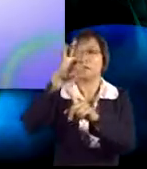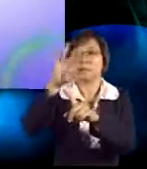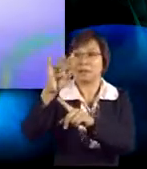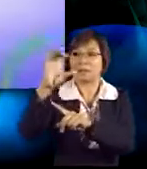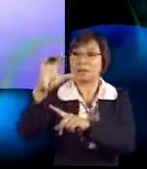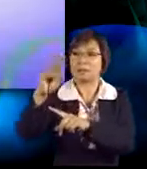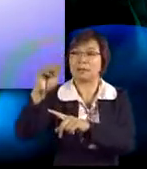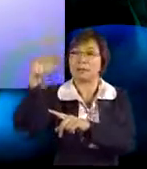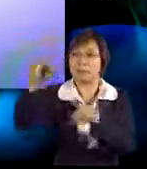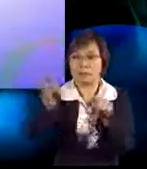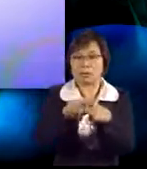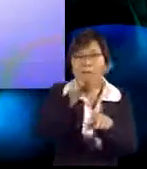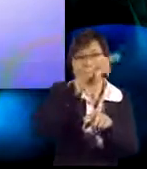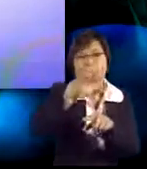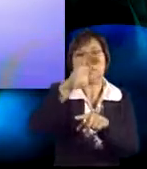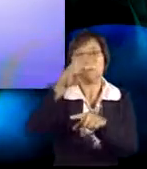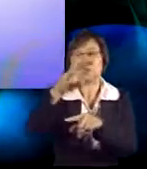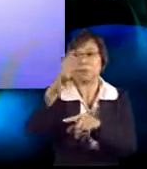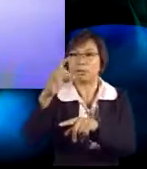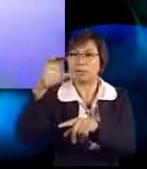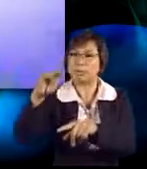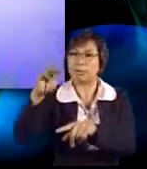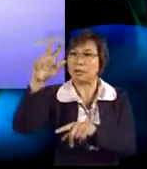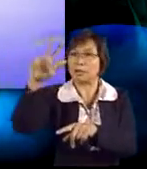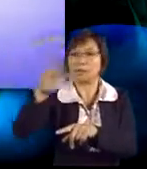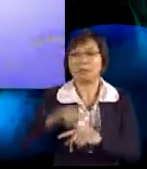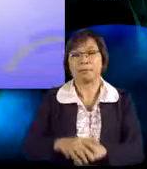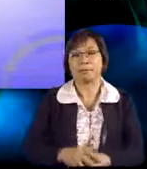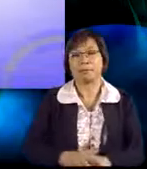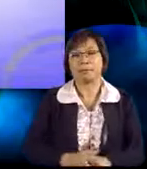cubic is equal to 261 meter cubic.